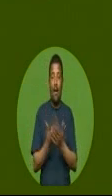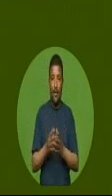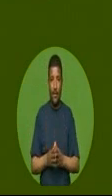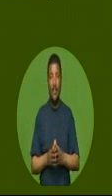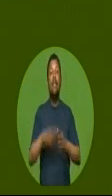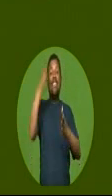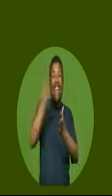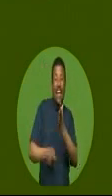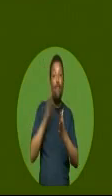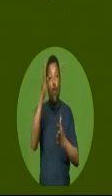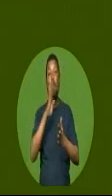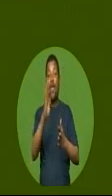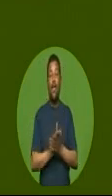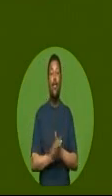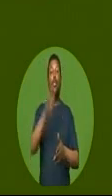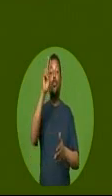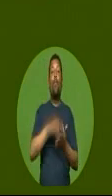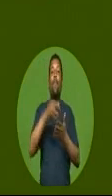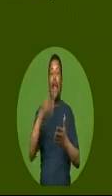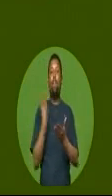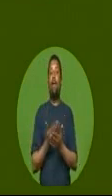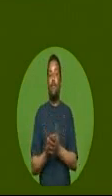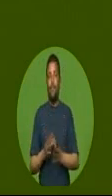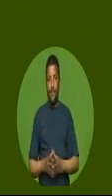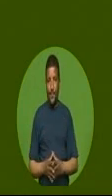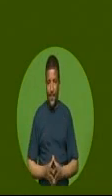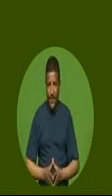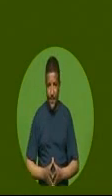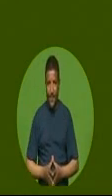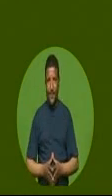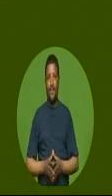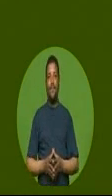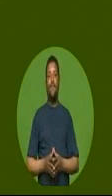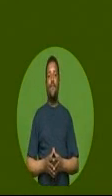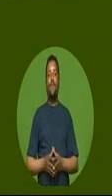the tariff will be 2 million birr.